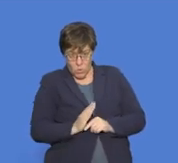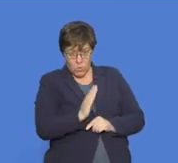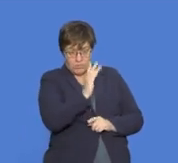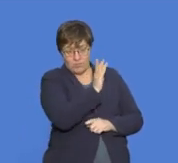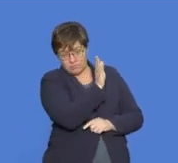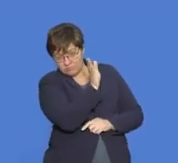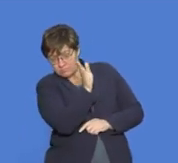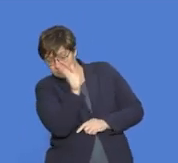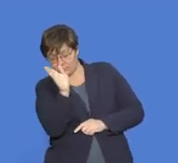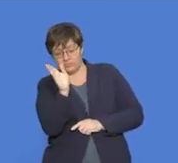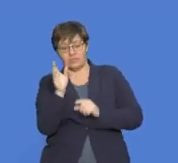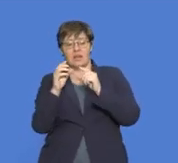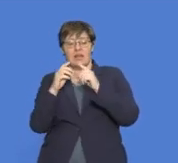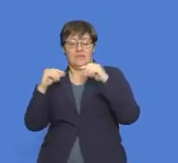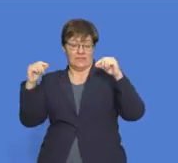at today.